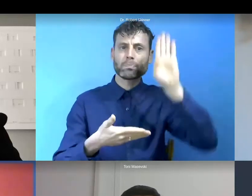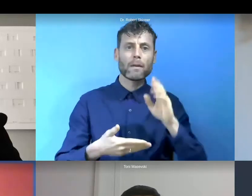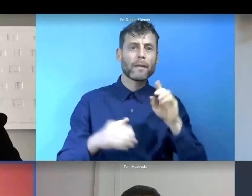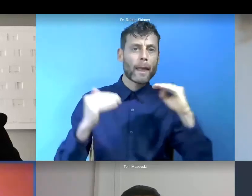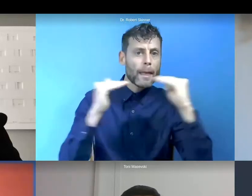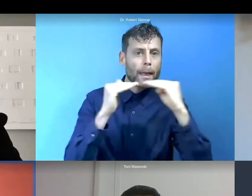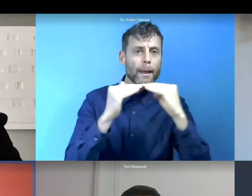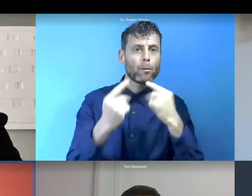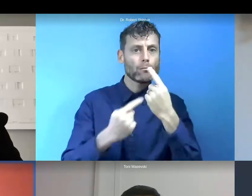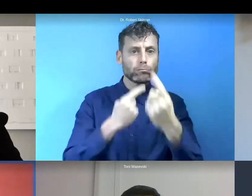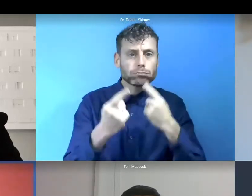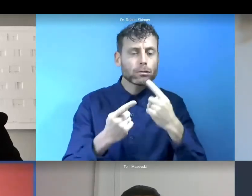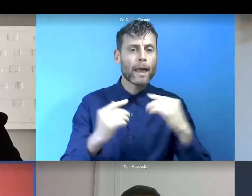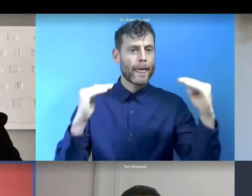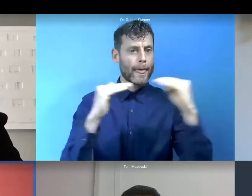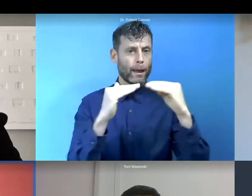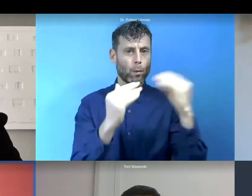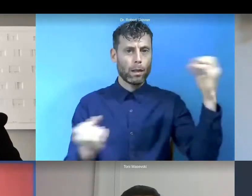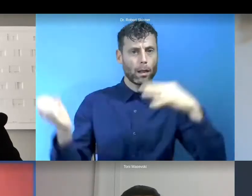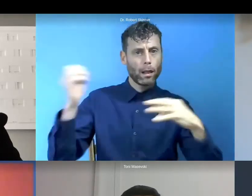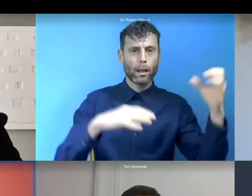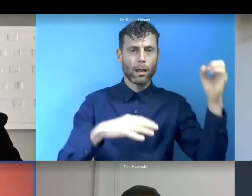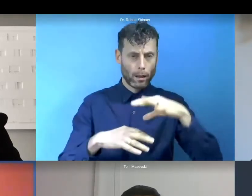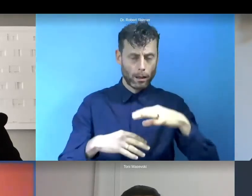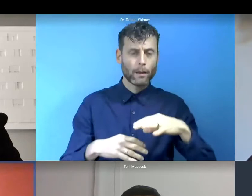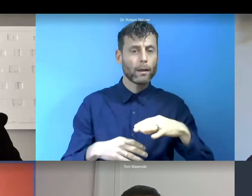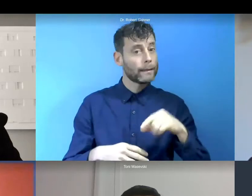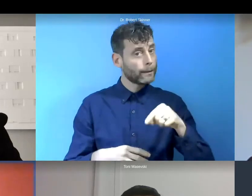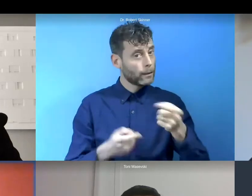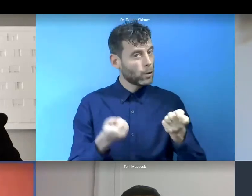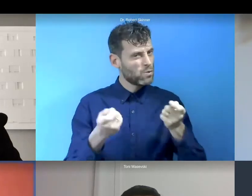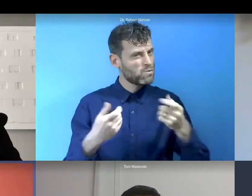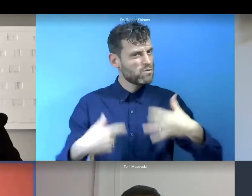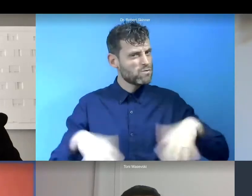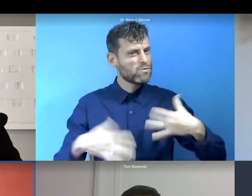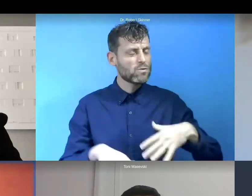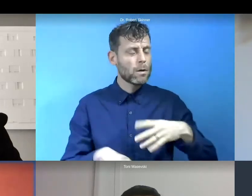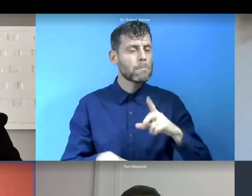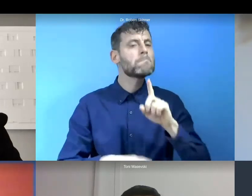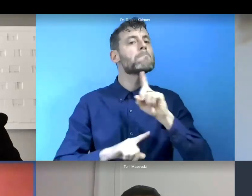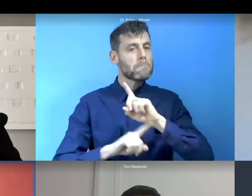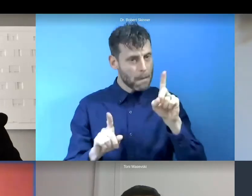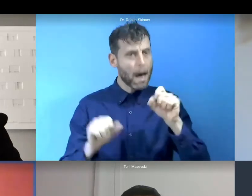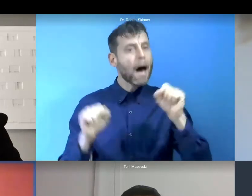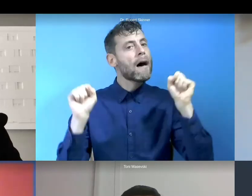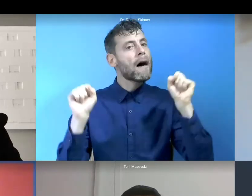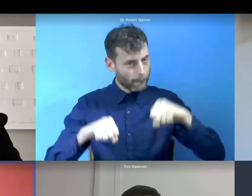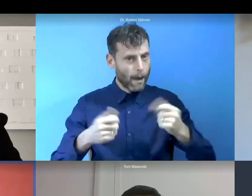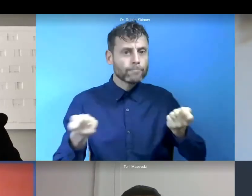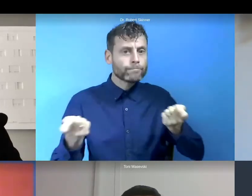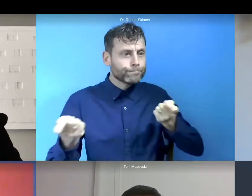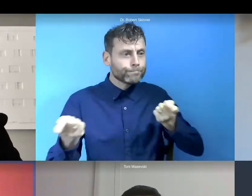inventory process. This is not an easy thing to do, but it is possible with